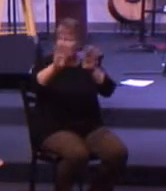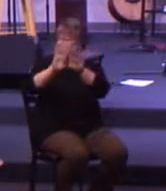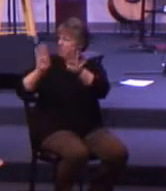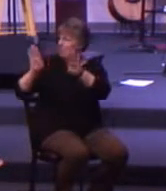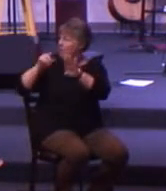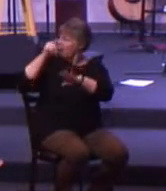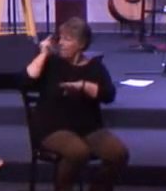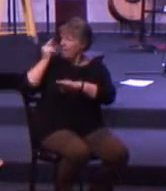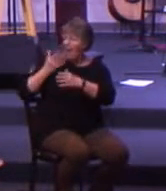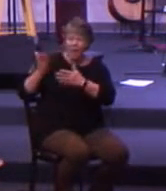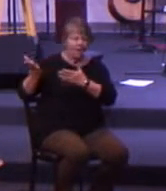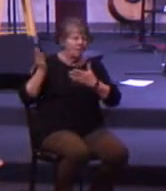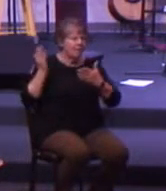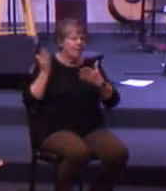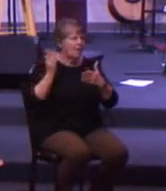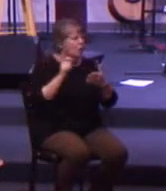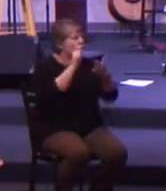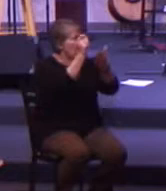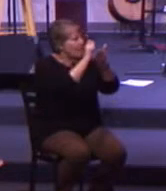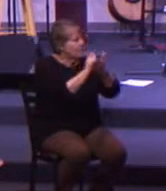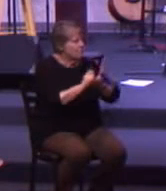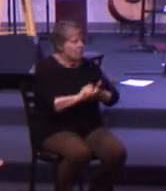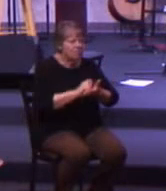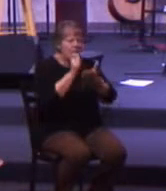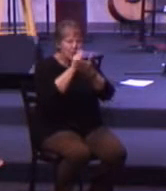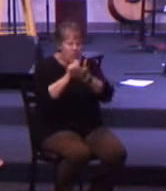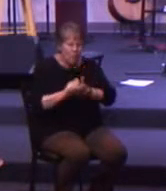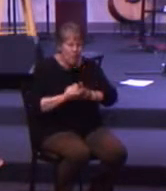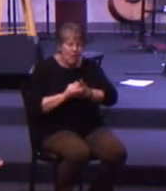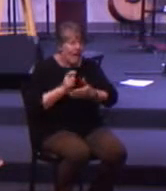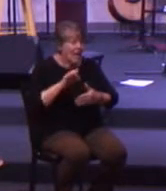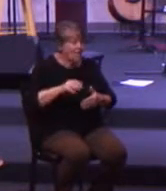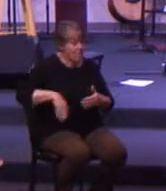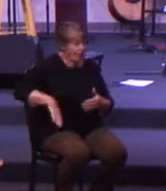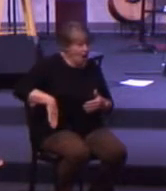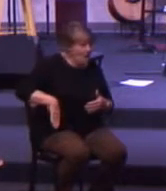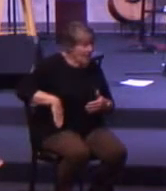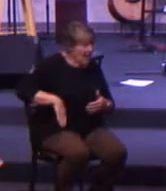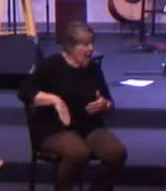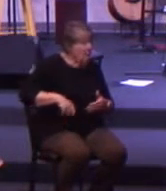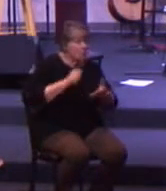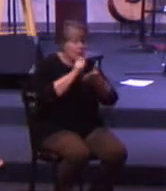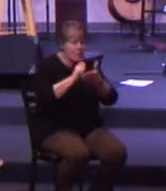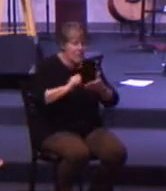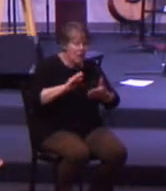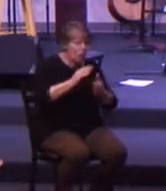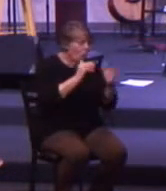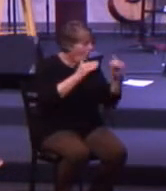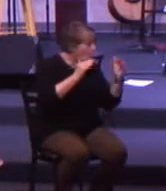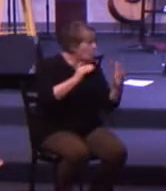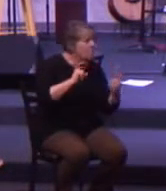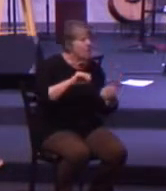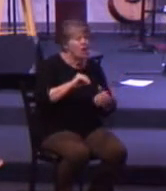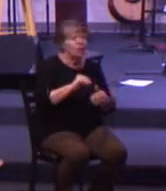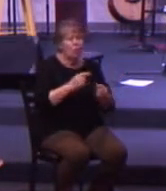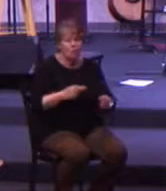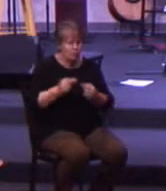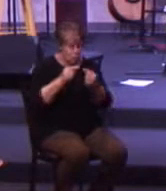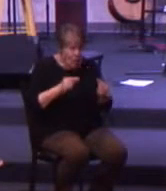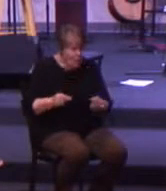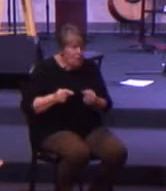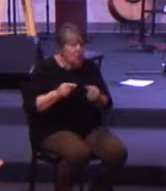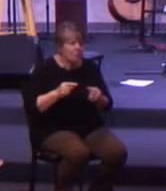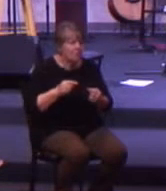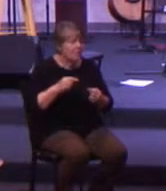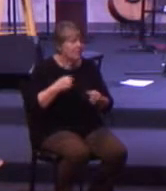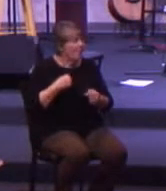to communion in just a minute, I'd invite you to consider, if you haven't written your prayers, your struggles, your hopes on the prayer posters, if you feel like